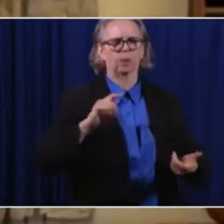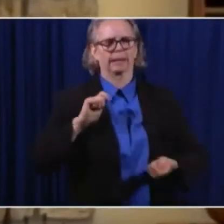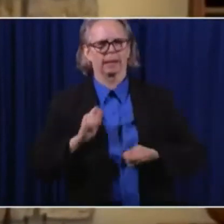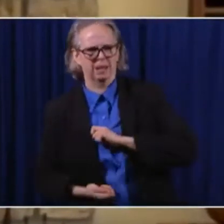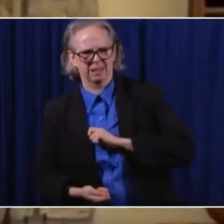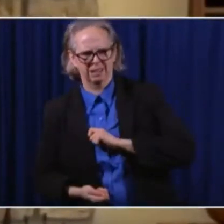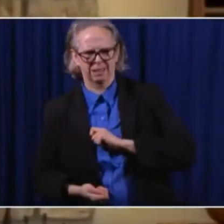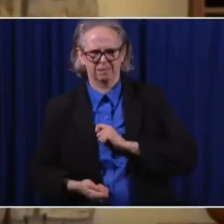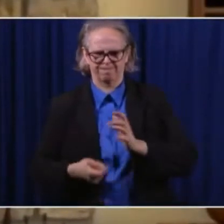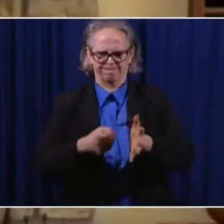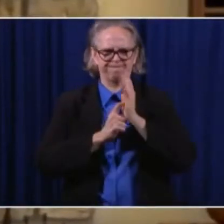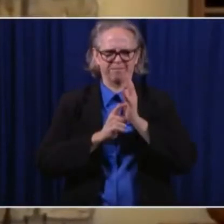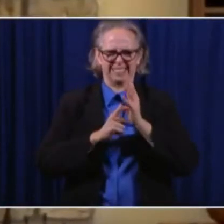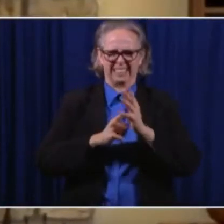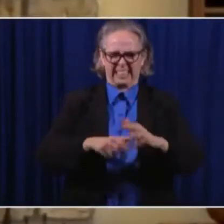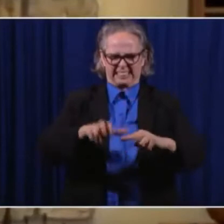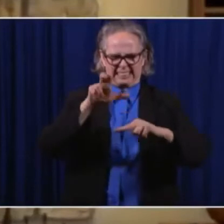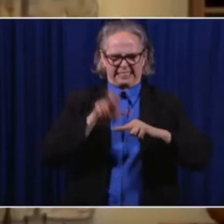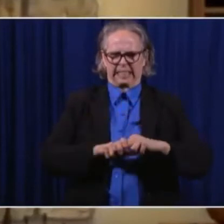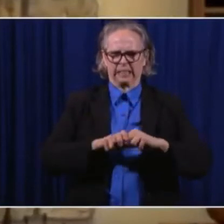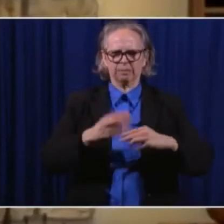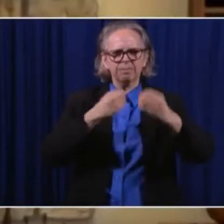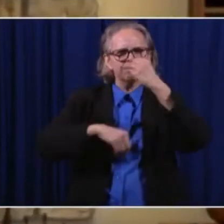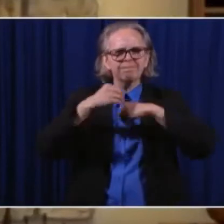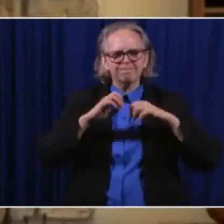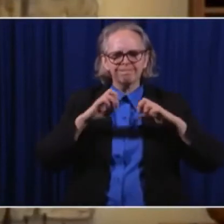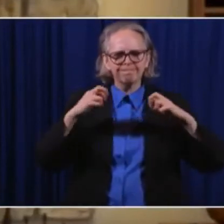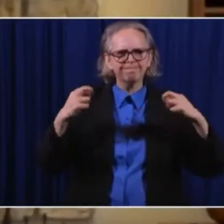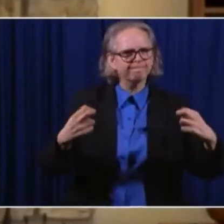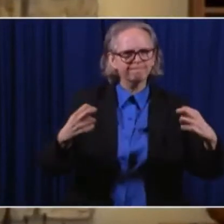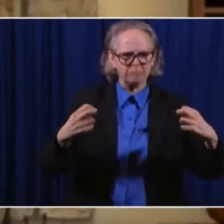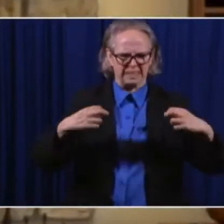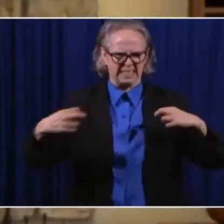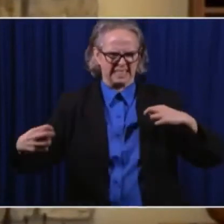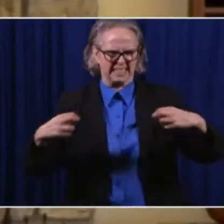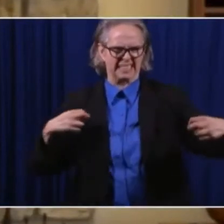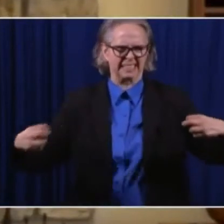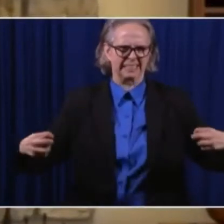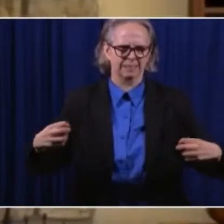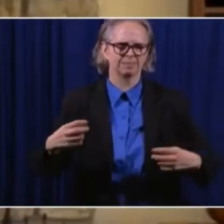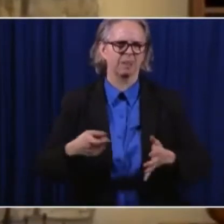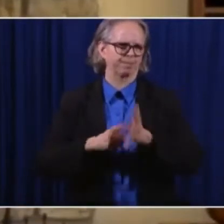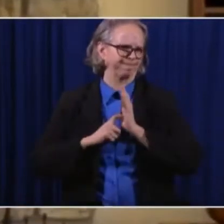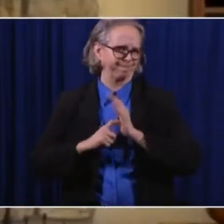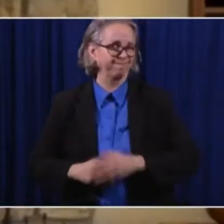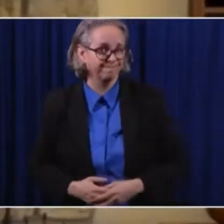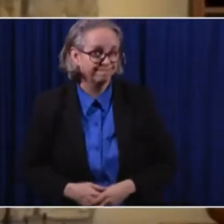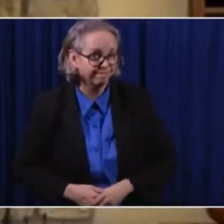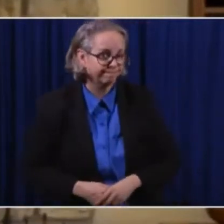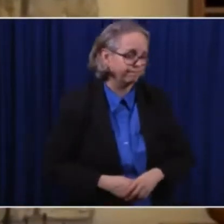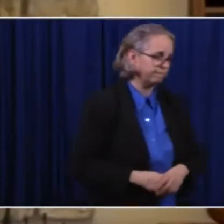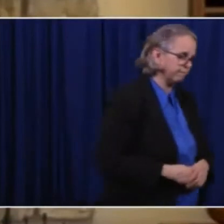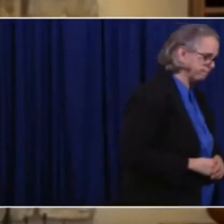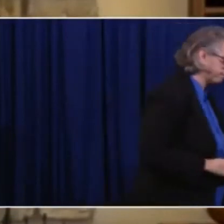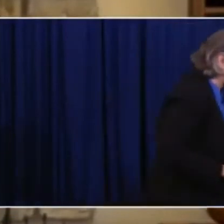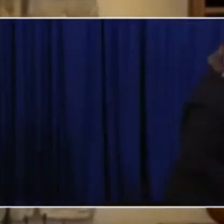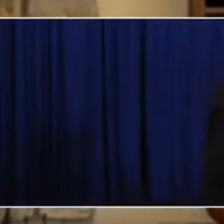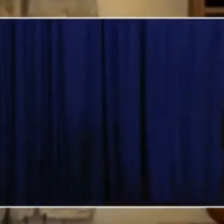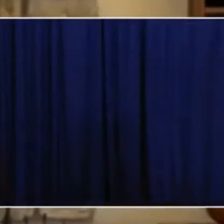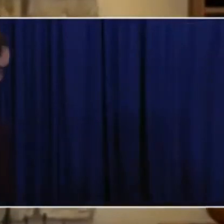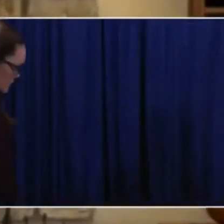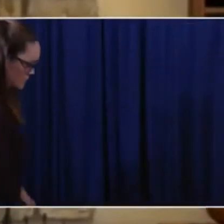in the orders. Next question is from Kevin Landers at WBNS in Columbus. Hello, Governor. Thanks again for